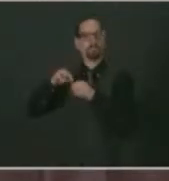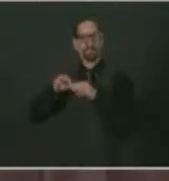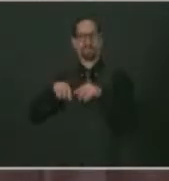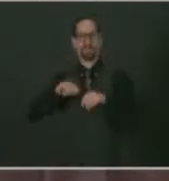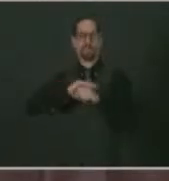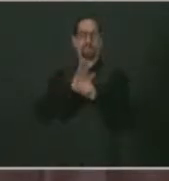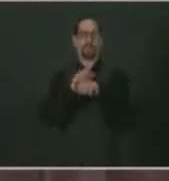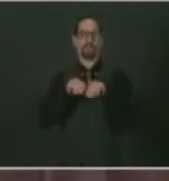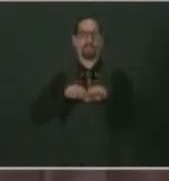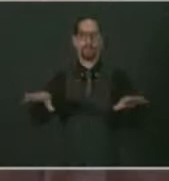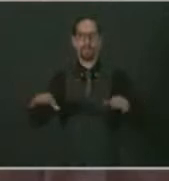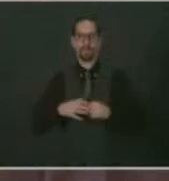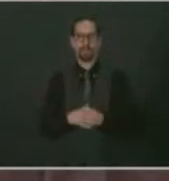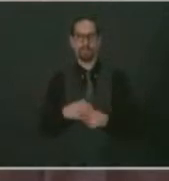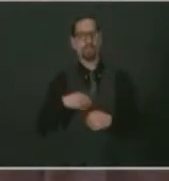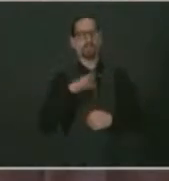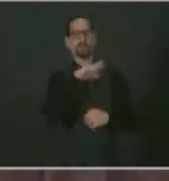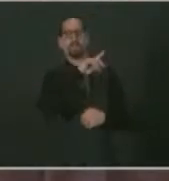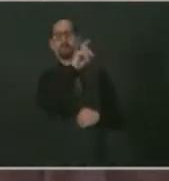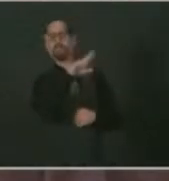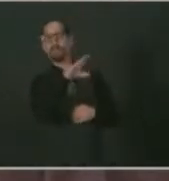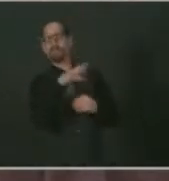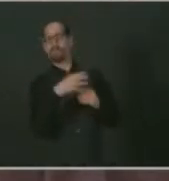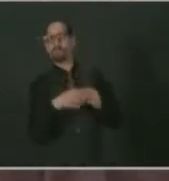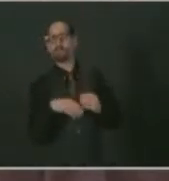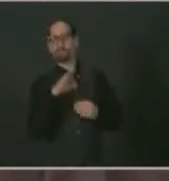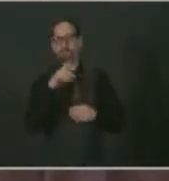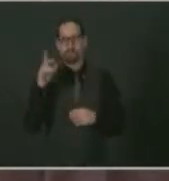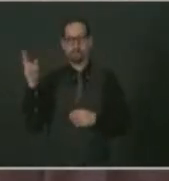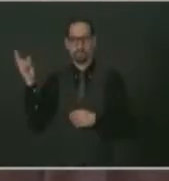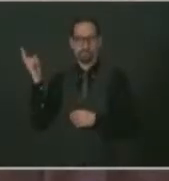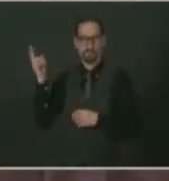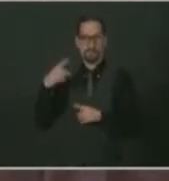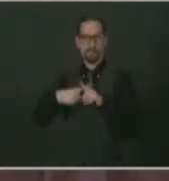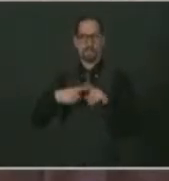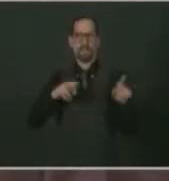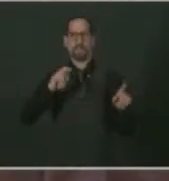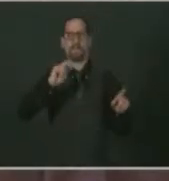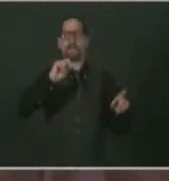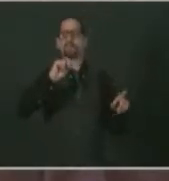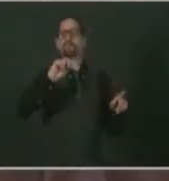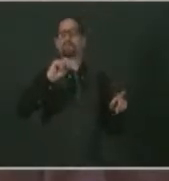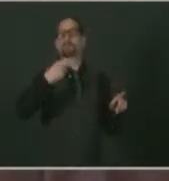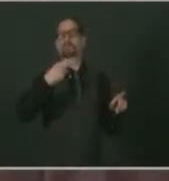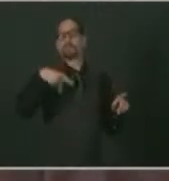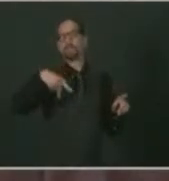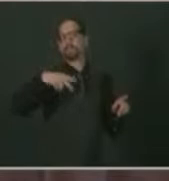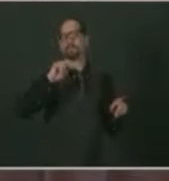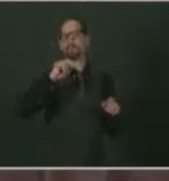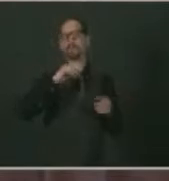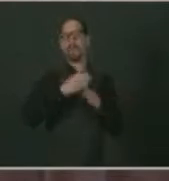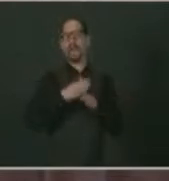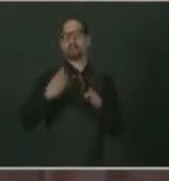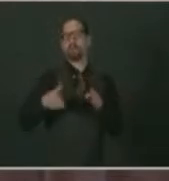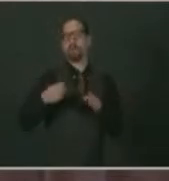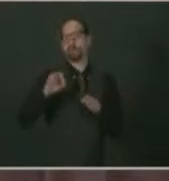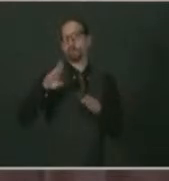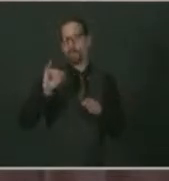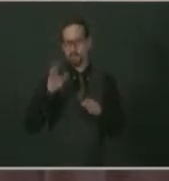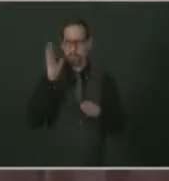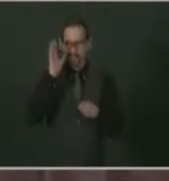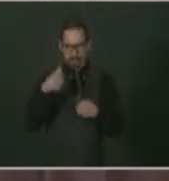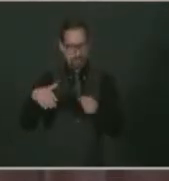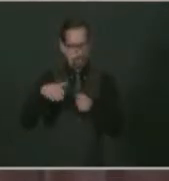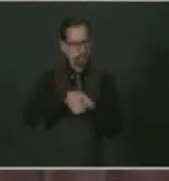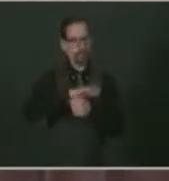up to that as well. Both them and Neighborhood Health Plan of Rhode Island said that they would continue to fully cover COVID-19 treatment as long as there's